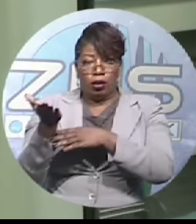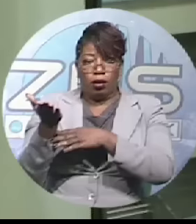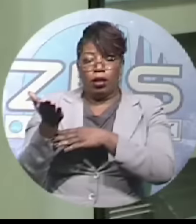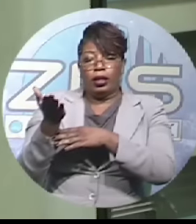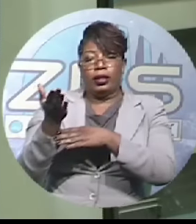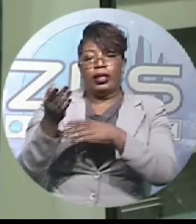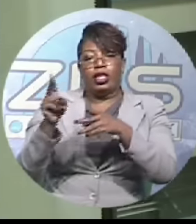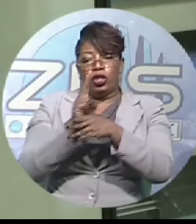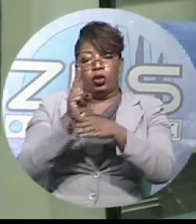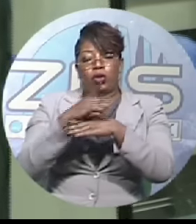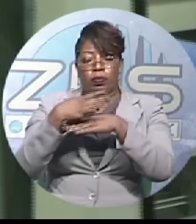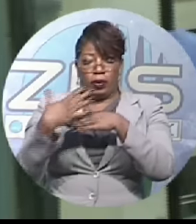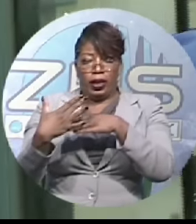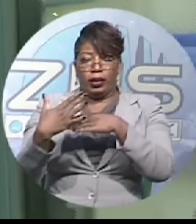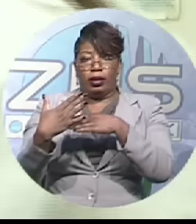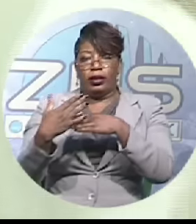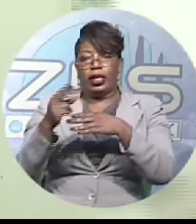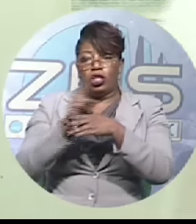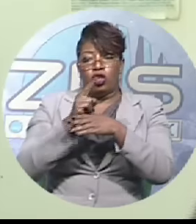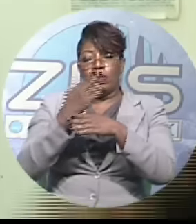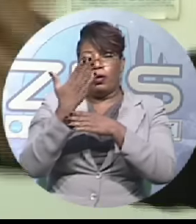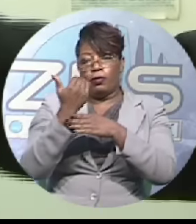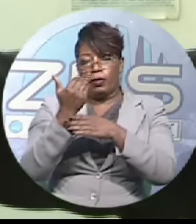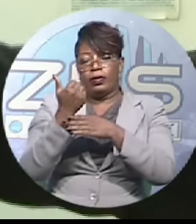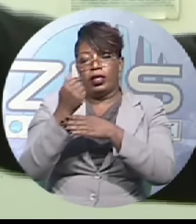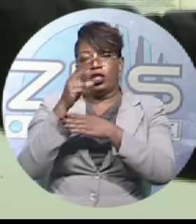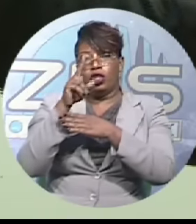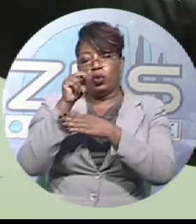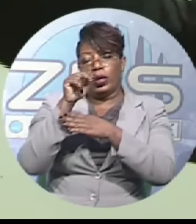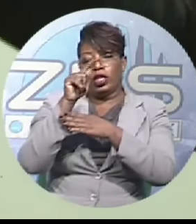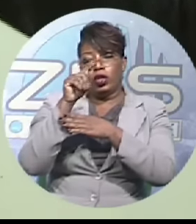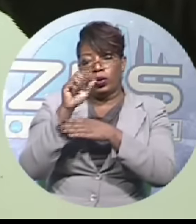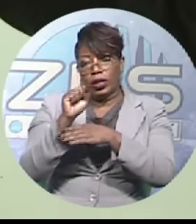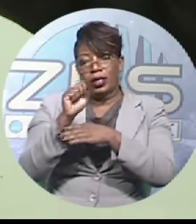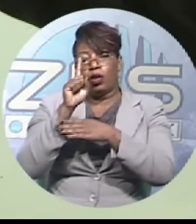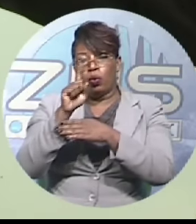units in one surgery, as opposed to, and that delays